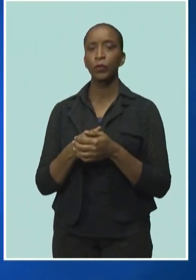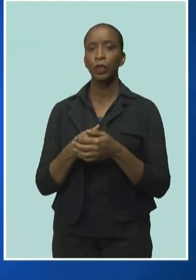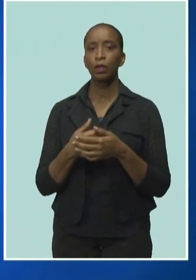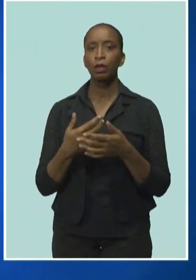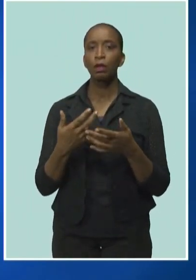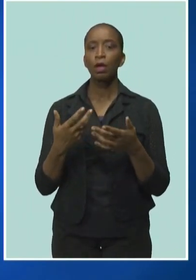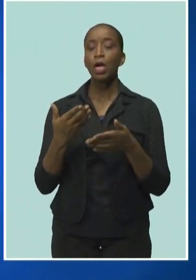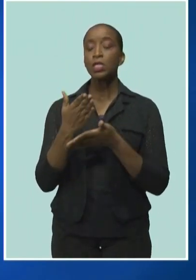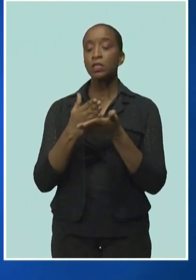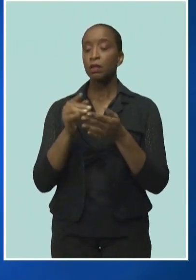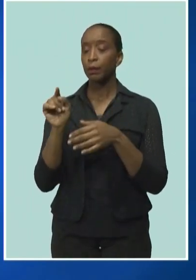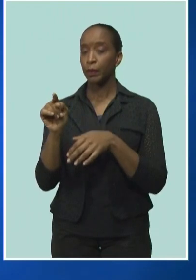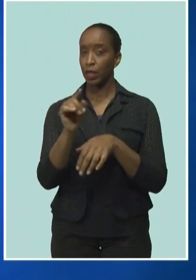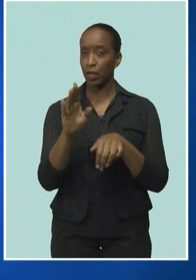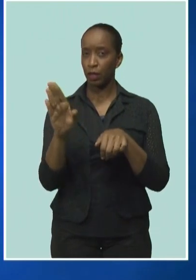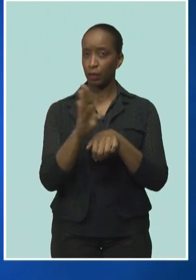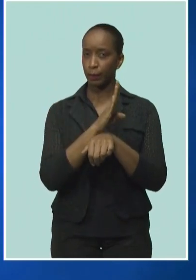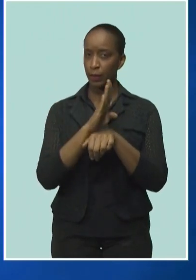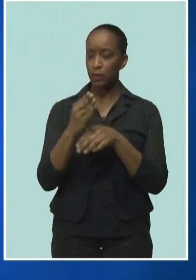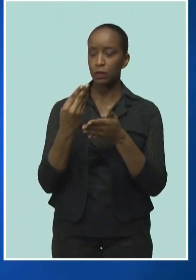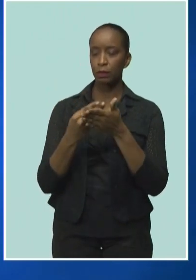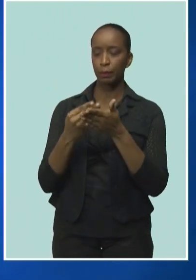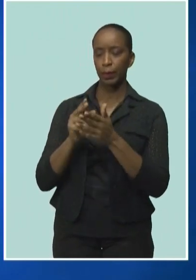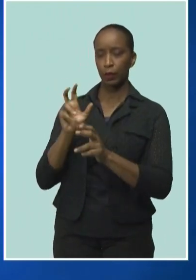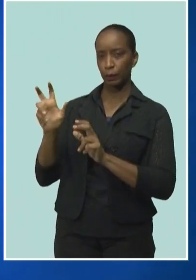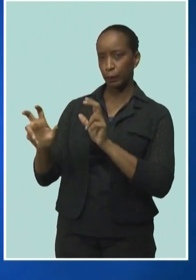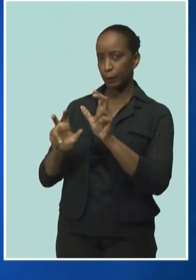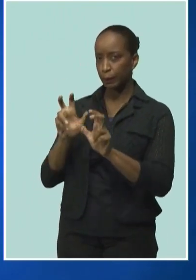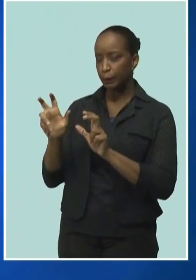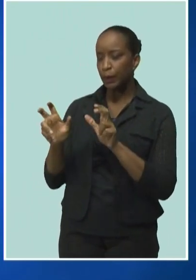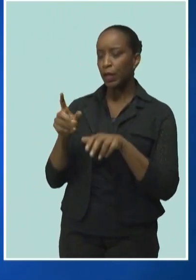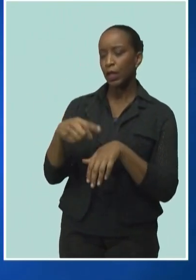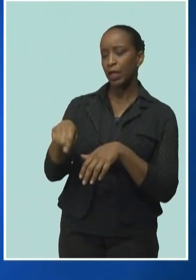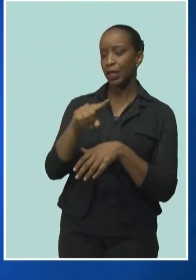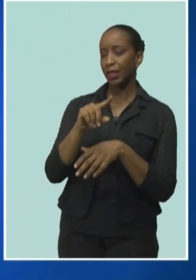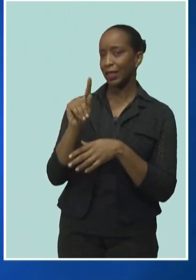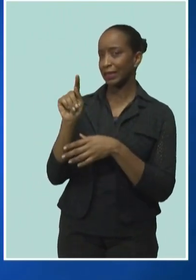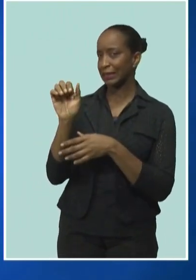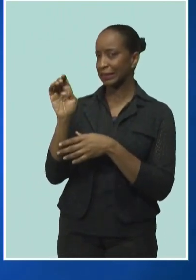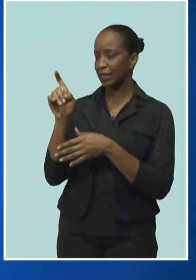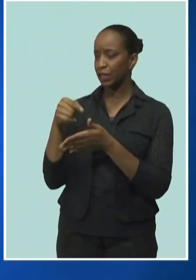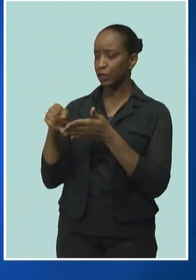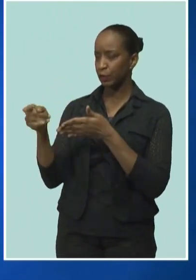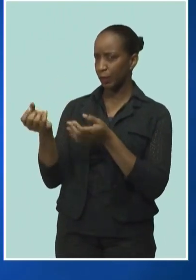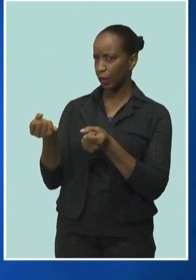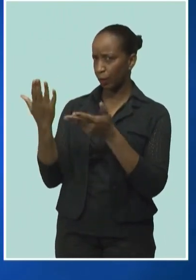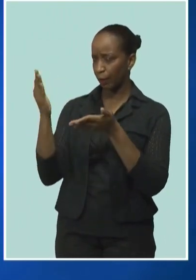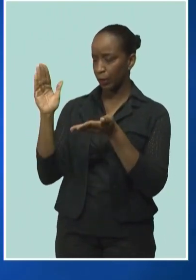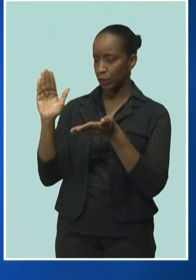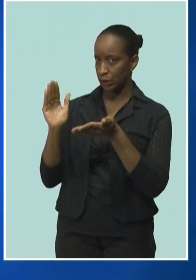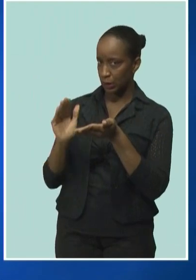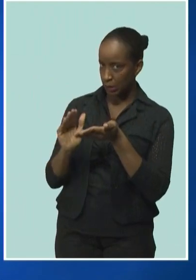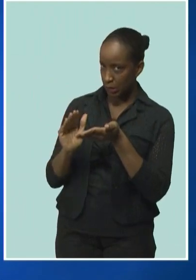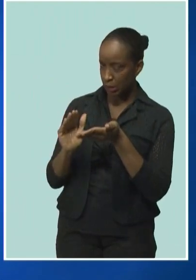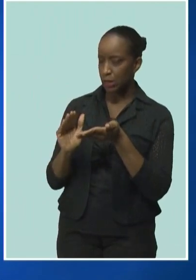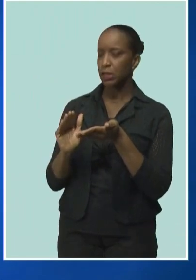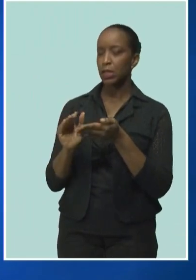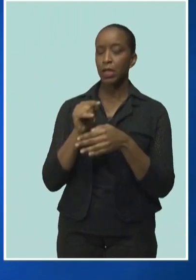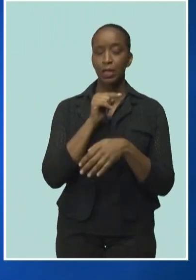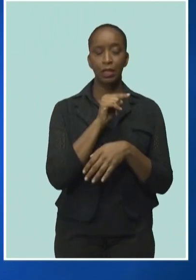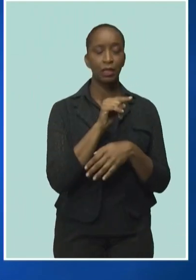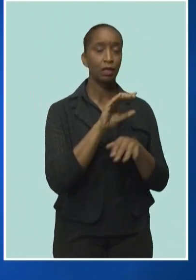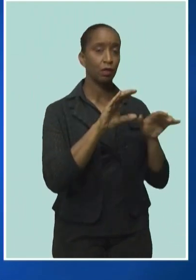these companies if they make certain investments. Whether these changes, along with other issues that the OECD